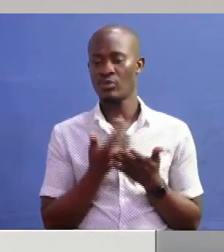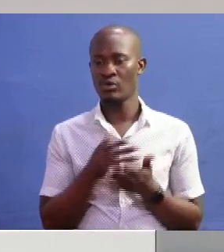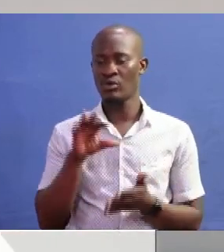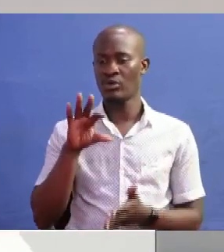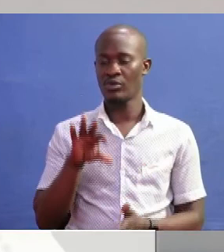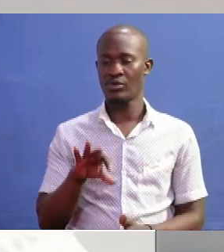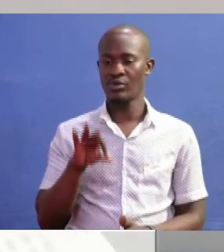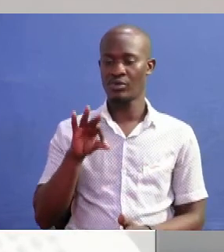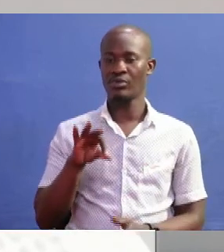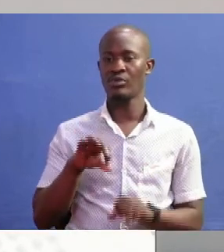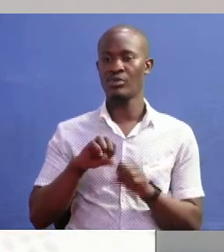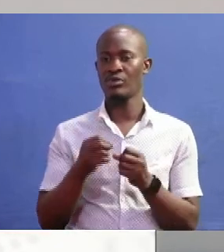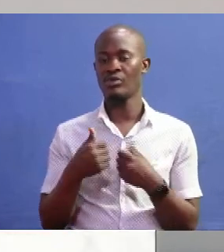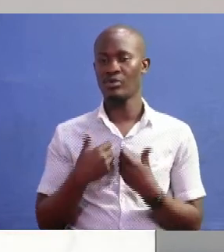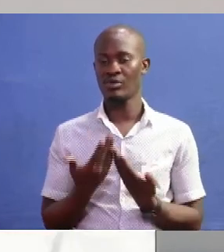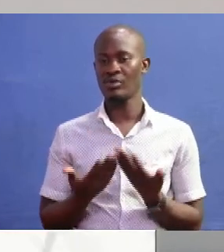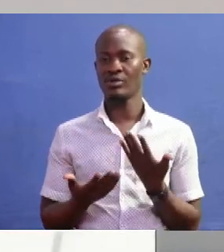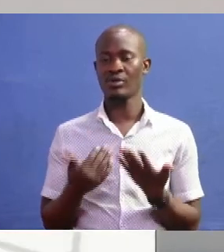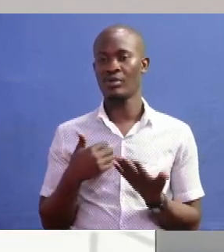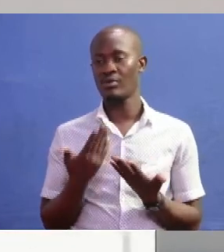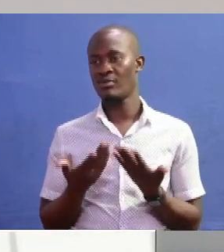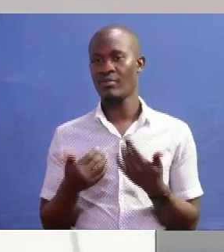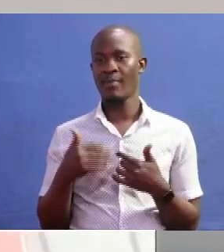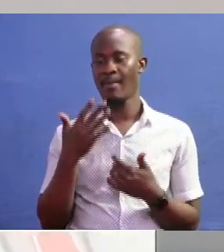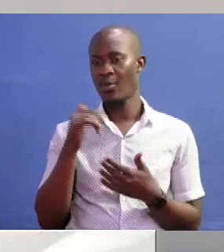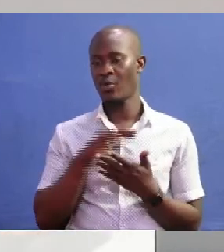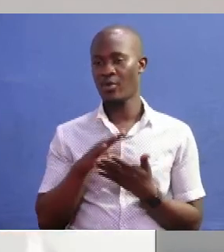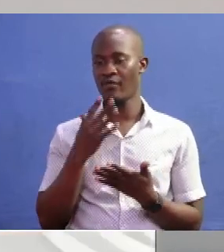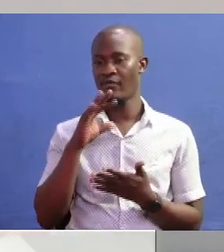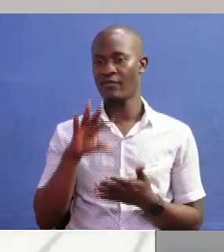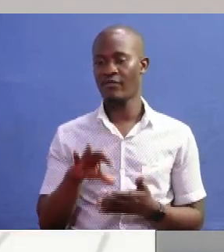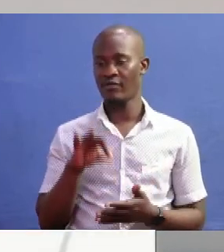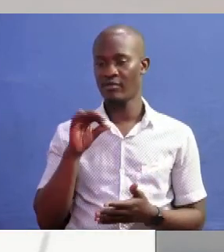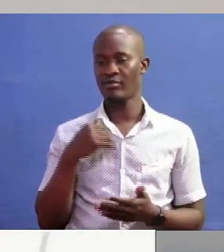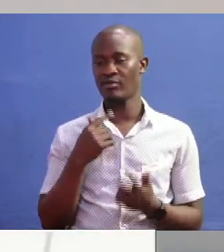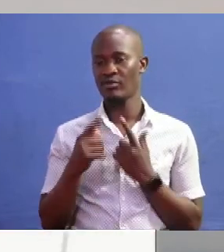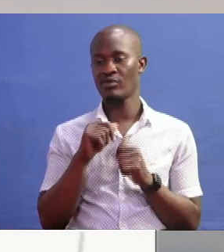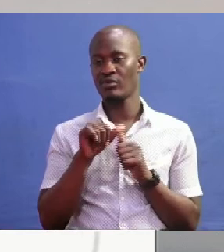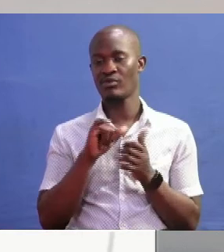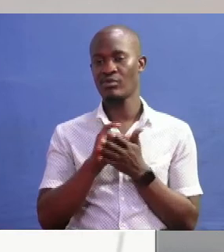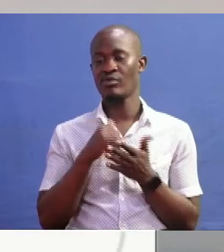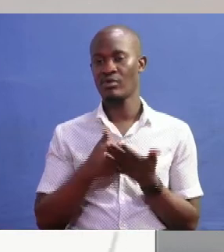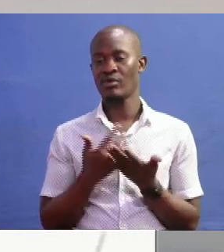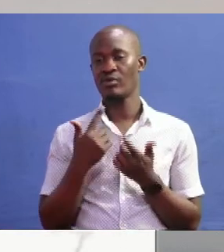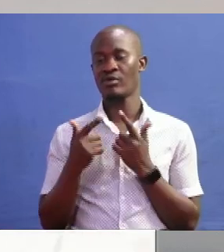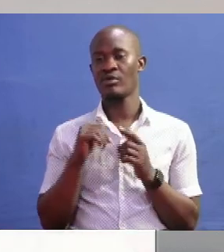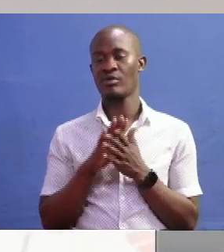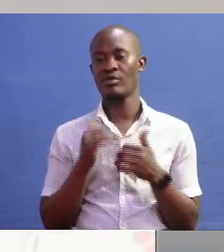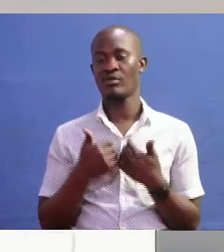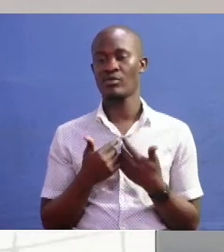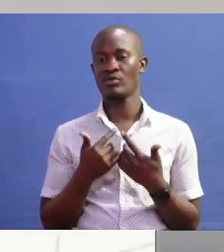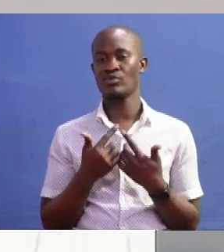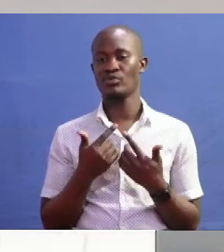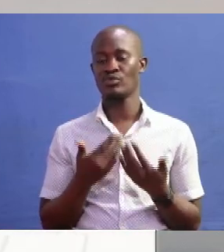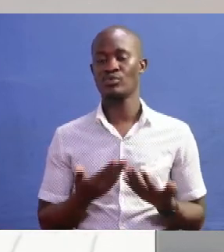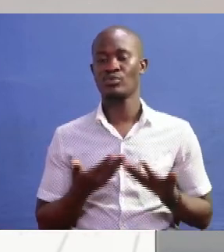specific circles, but maybe where can they find you so that maybe you can talk about that now in depth now to